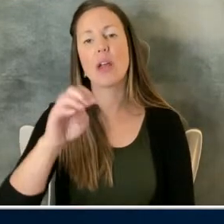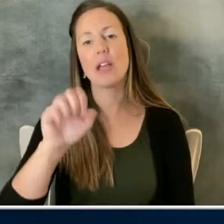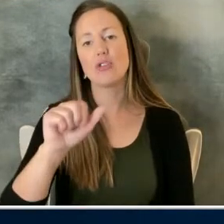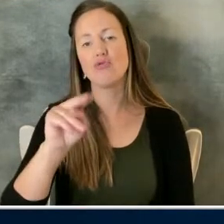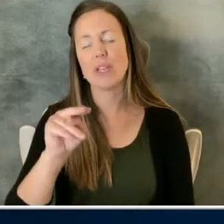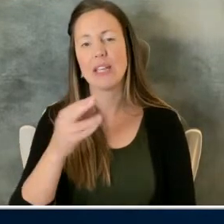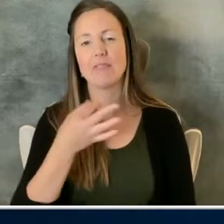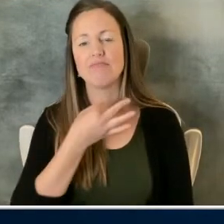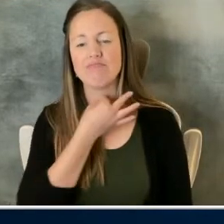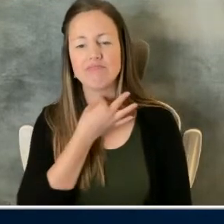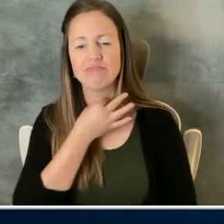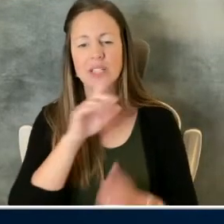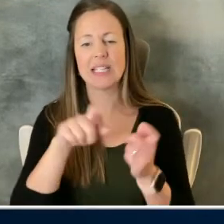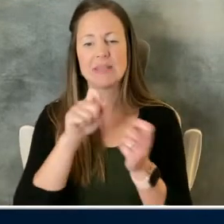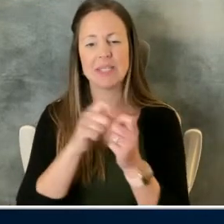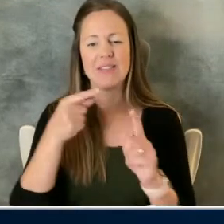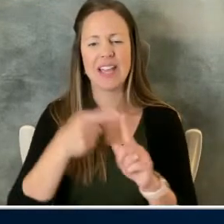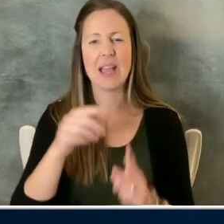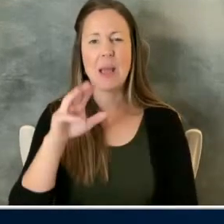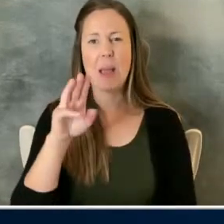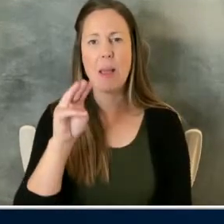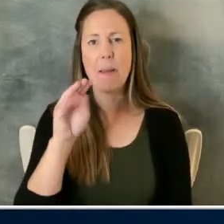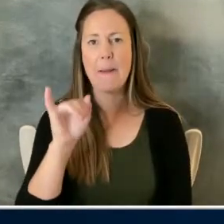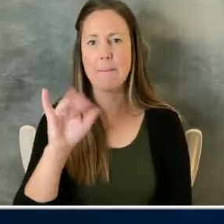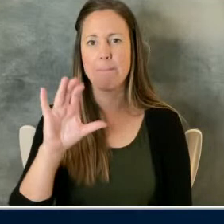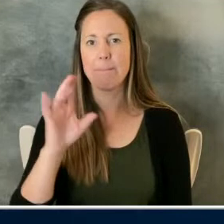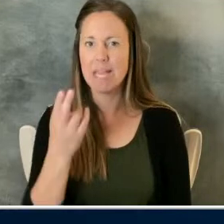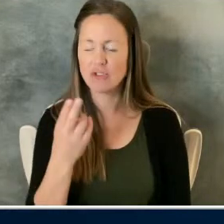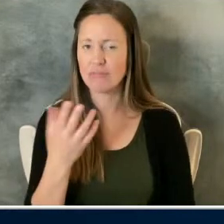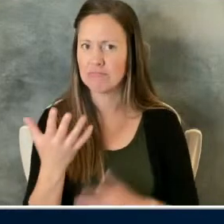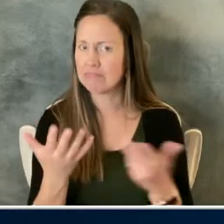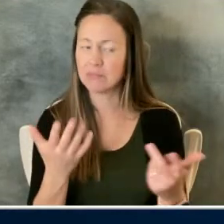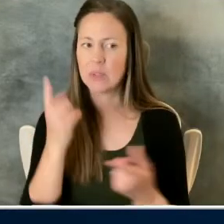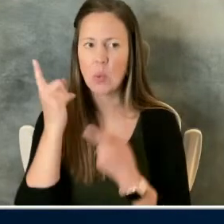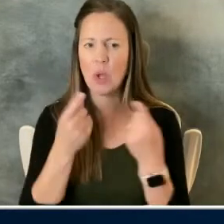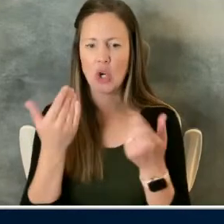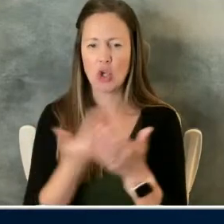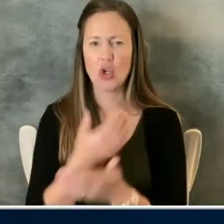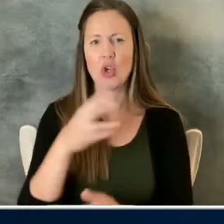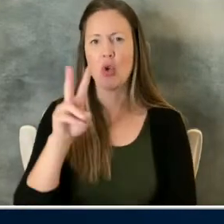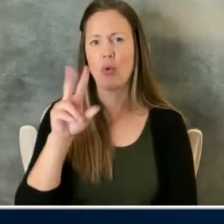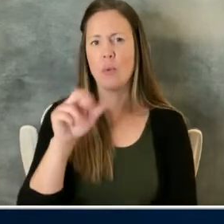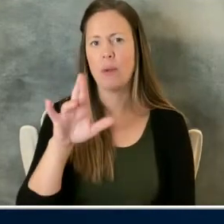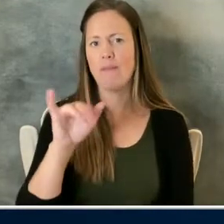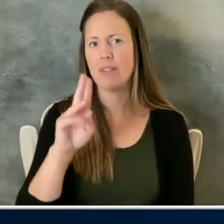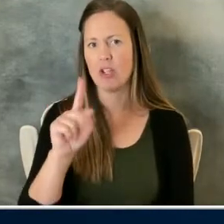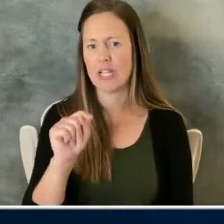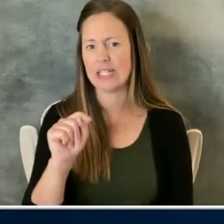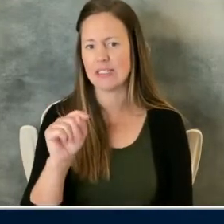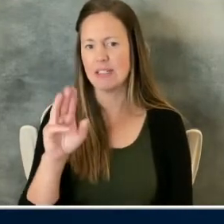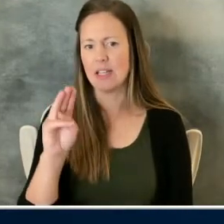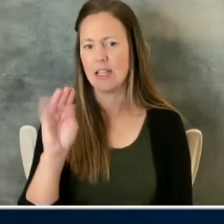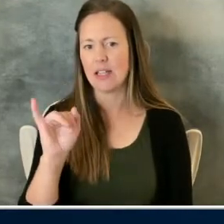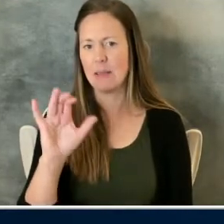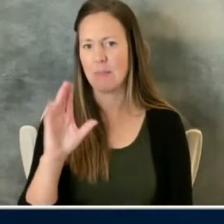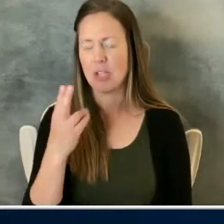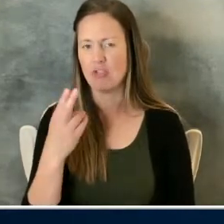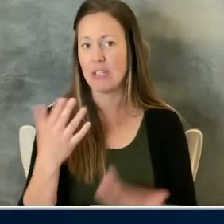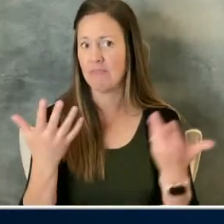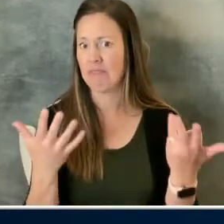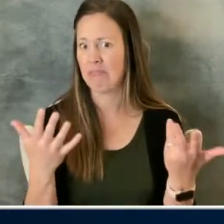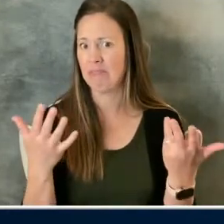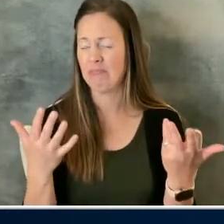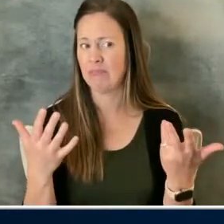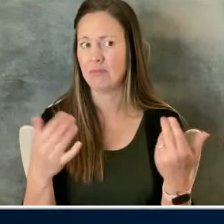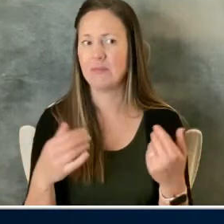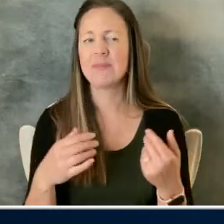specific about Michigan. He wants to know if there is a new variant in Michigan. As you know, we have viewers all over the country. Yeah, we've heard this